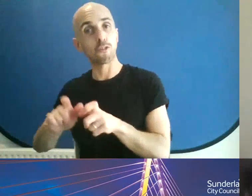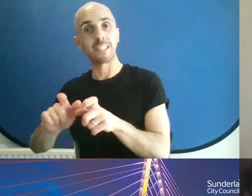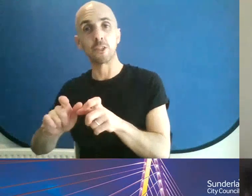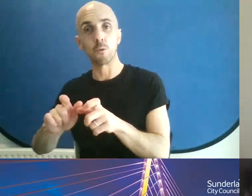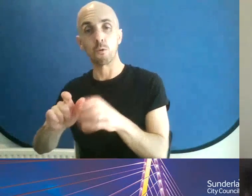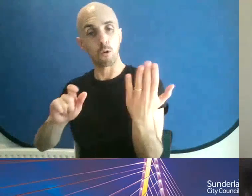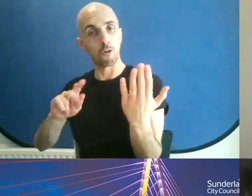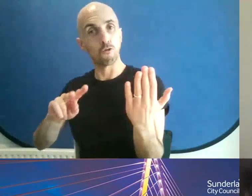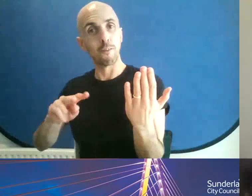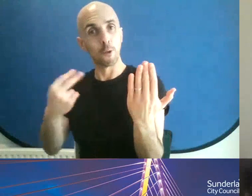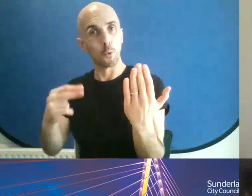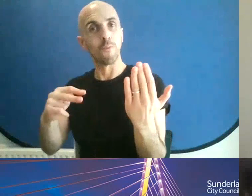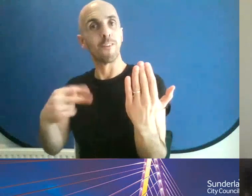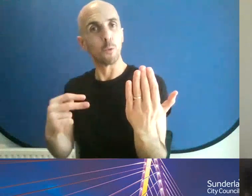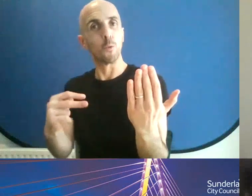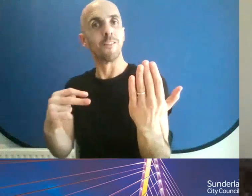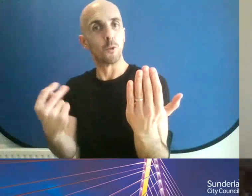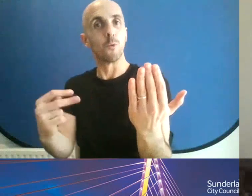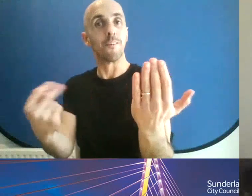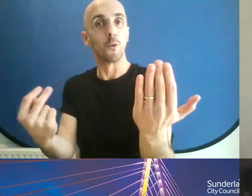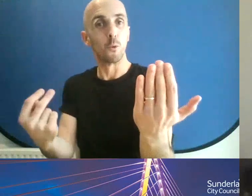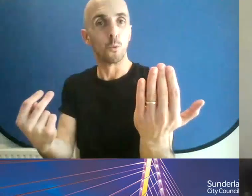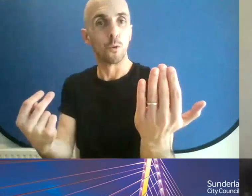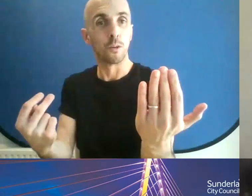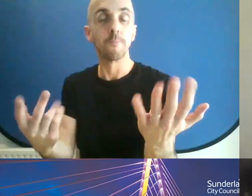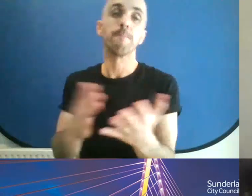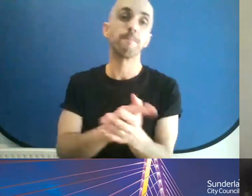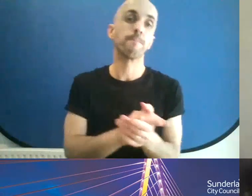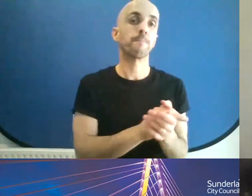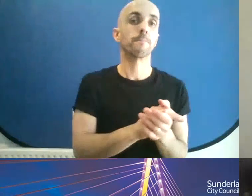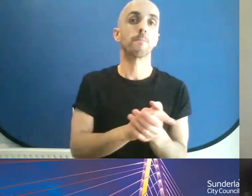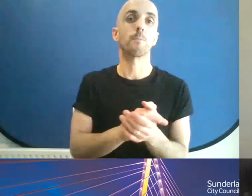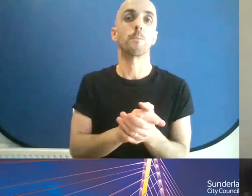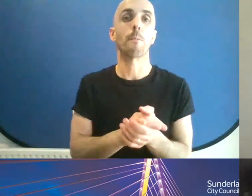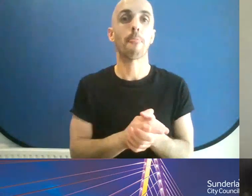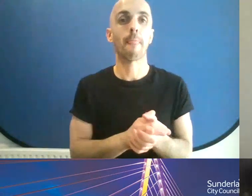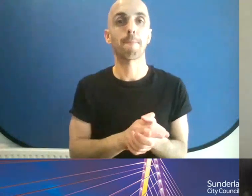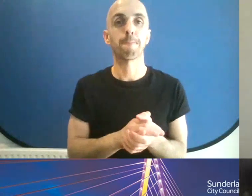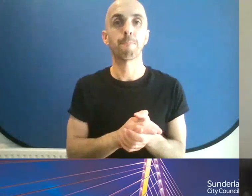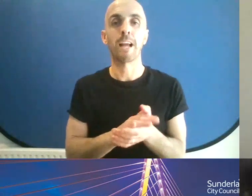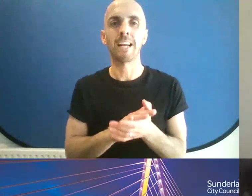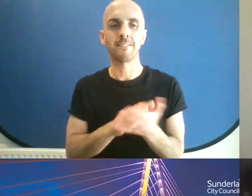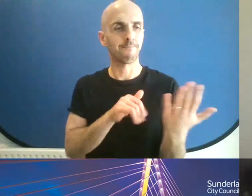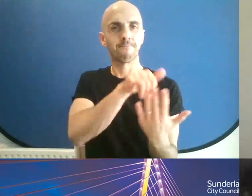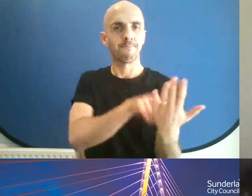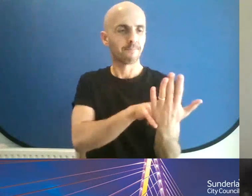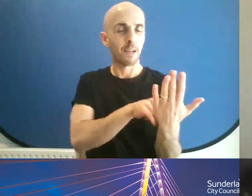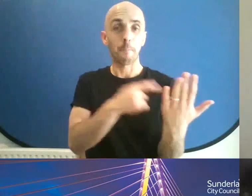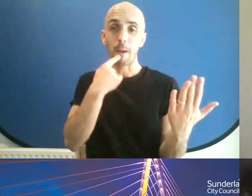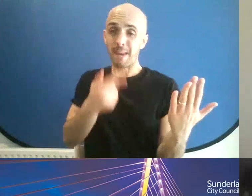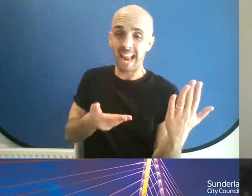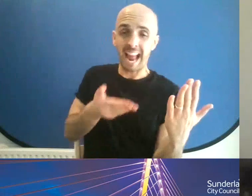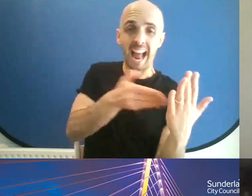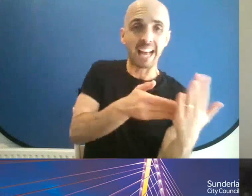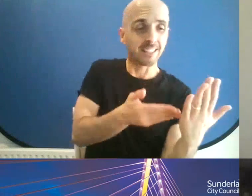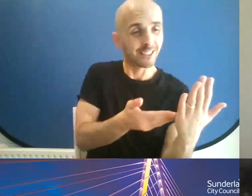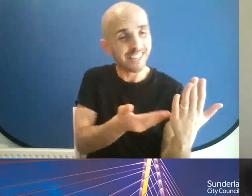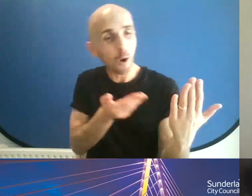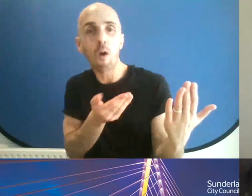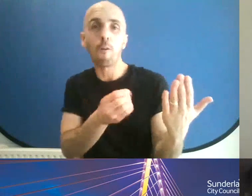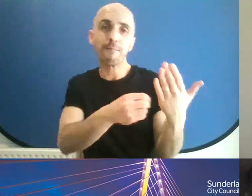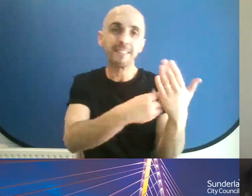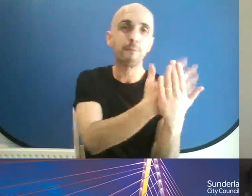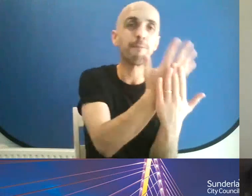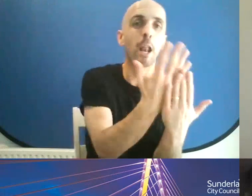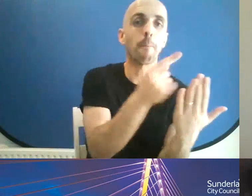working either in our own local authorities or sub-regionally to see how we can evolve and develop it. And certainly for me, one of the really